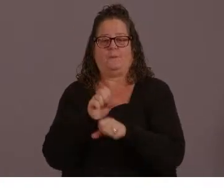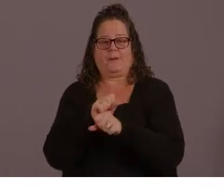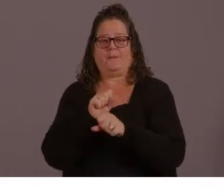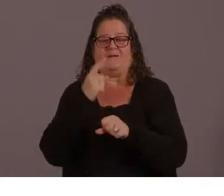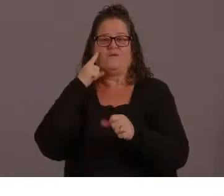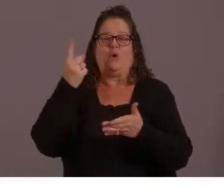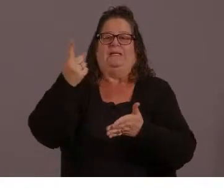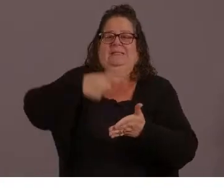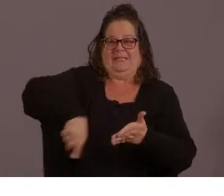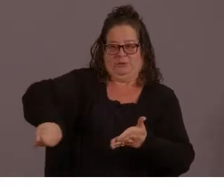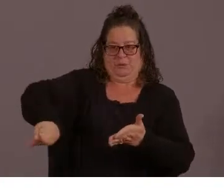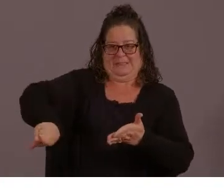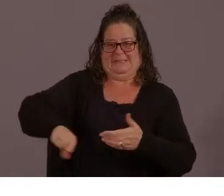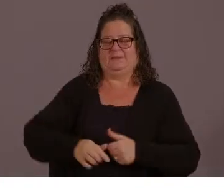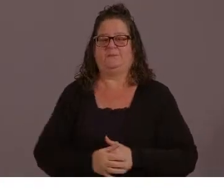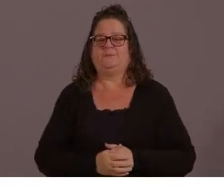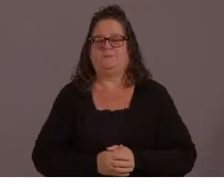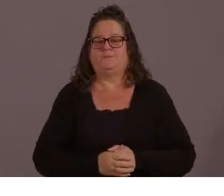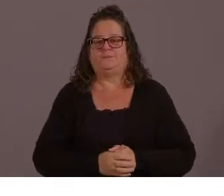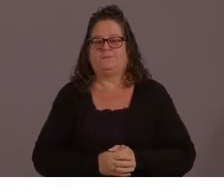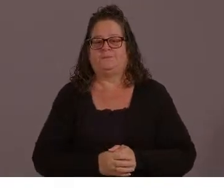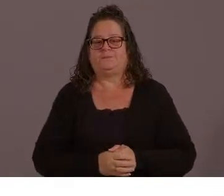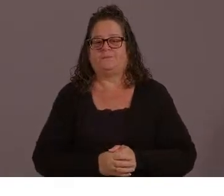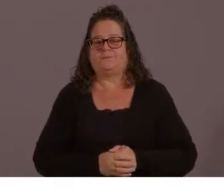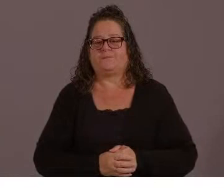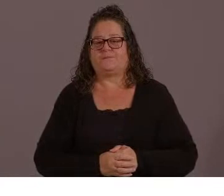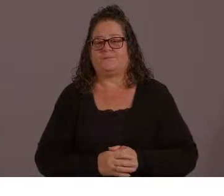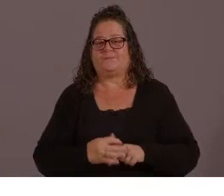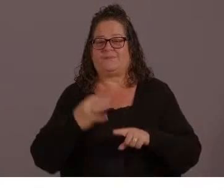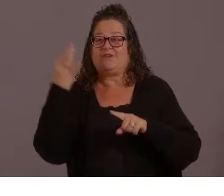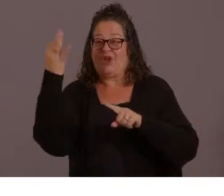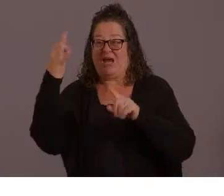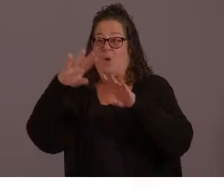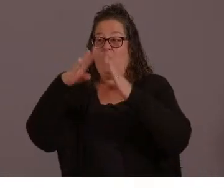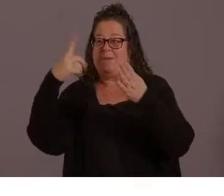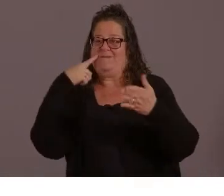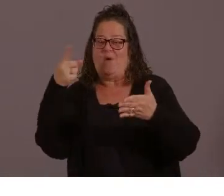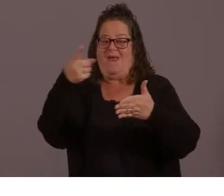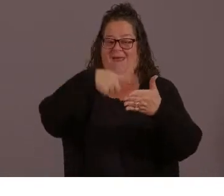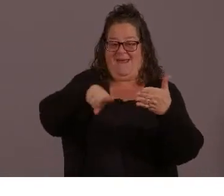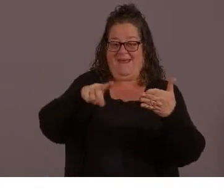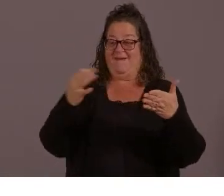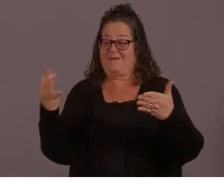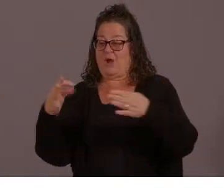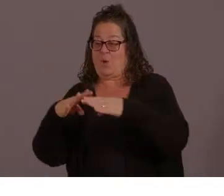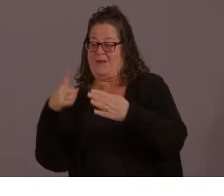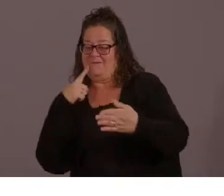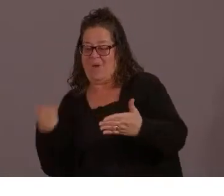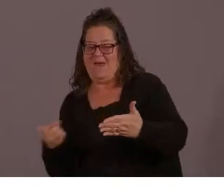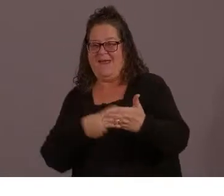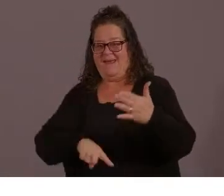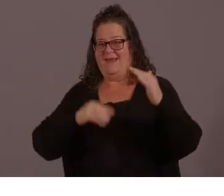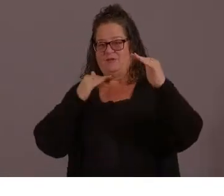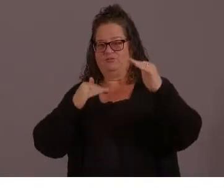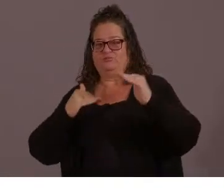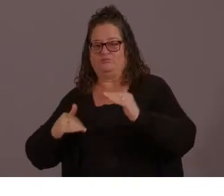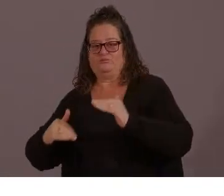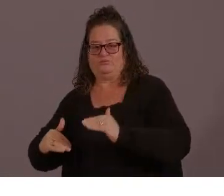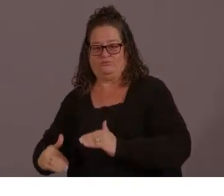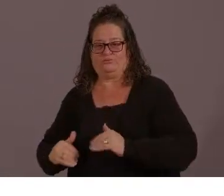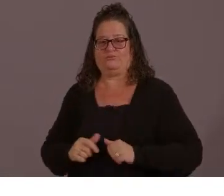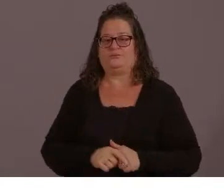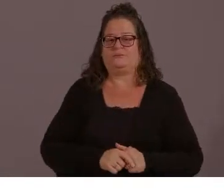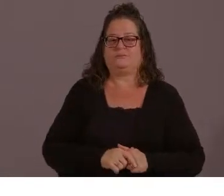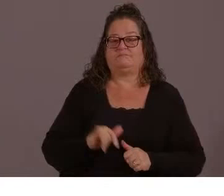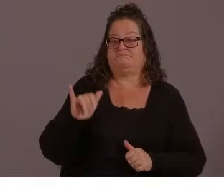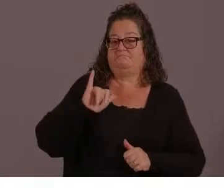release more appointments the next Friday. We also release daily the appointments that have either been canceled or